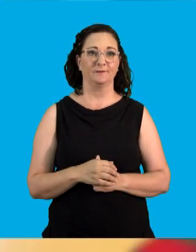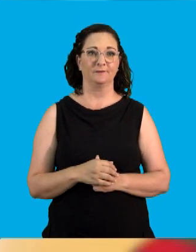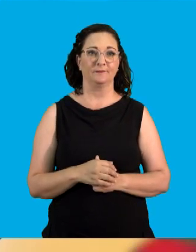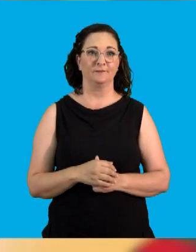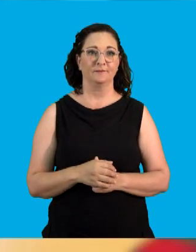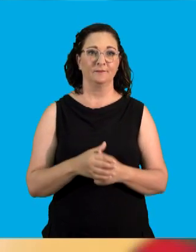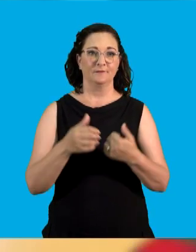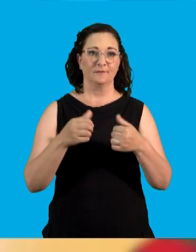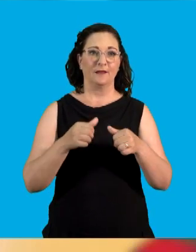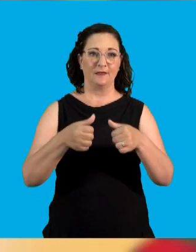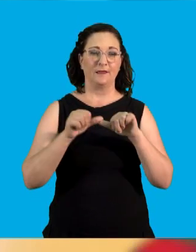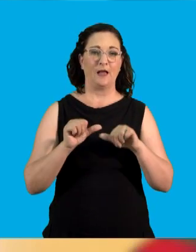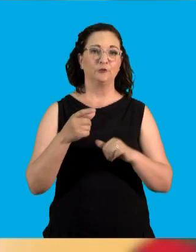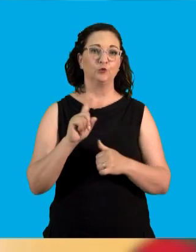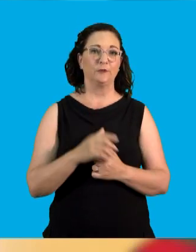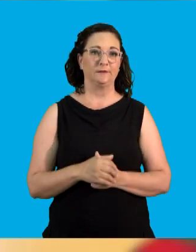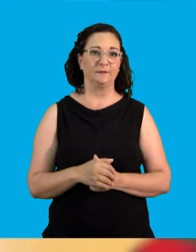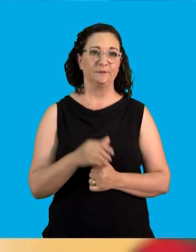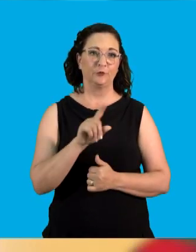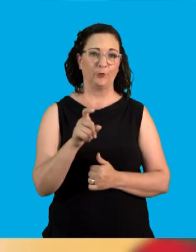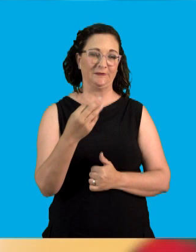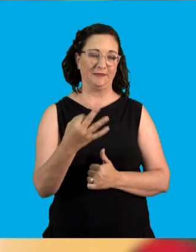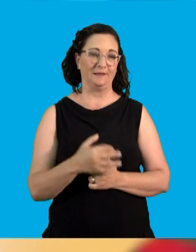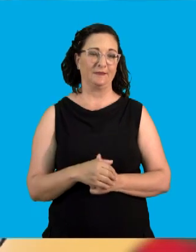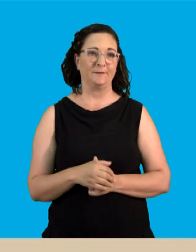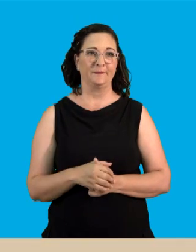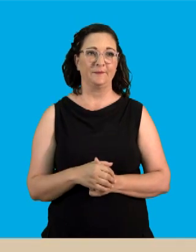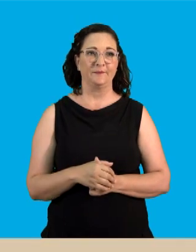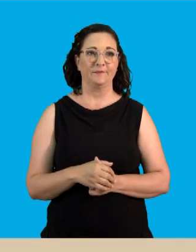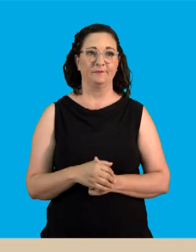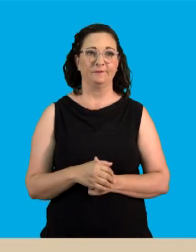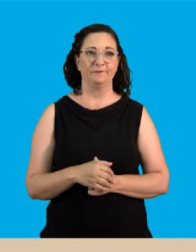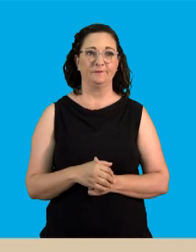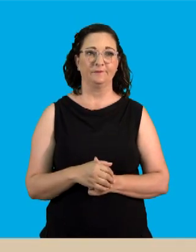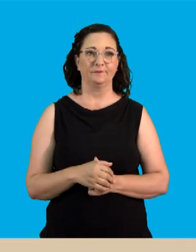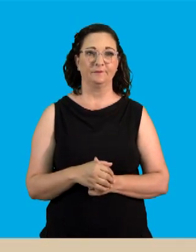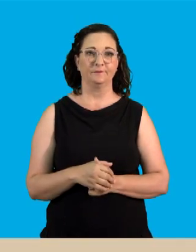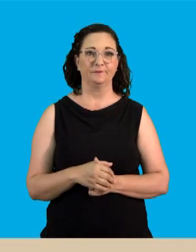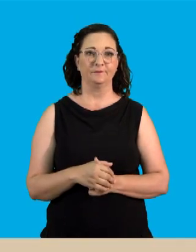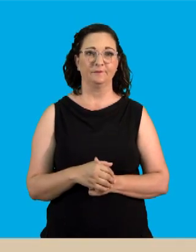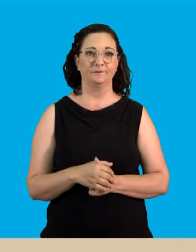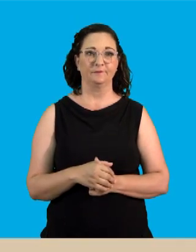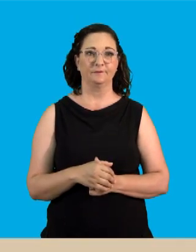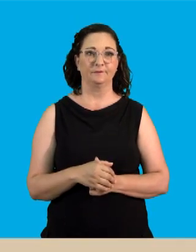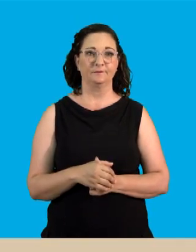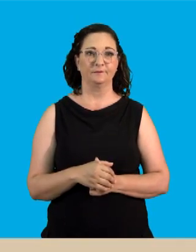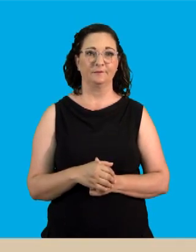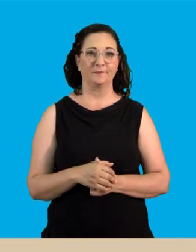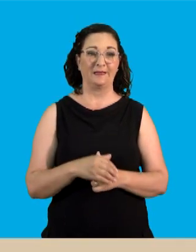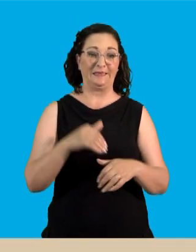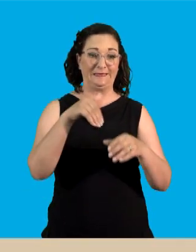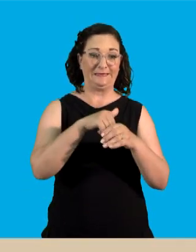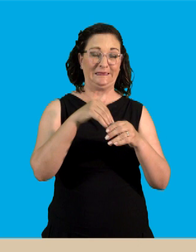Now let us move on to the next question, which is question 3. Question 3 says to us, list 4